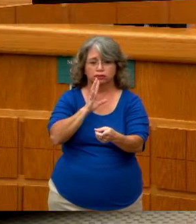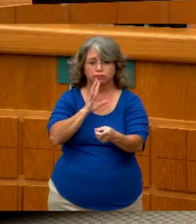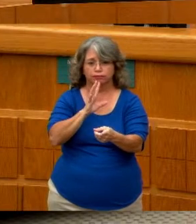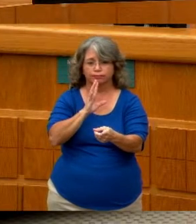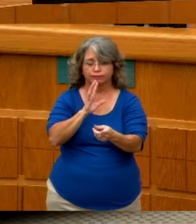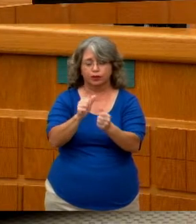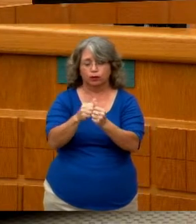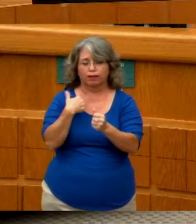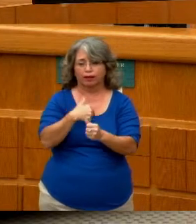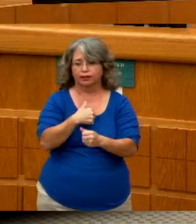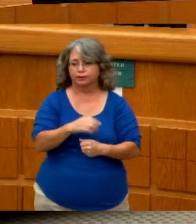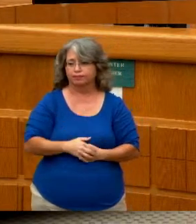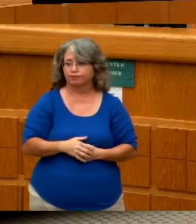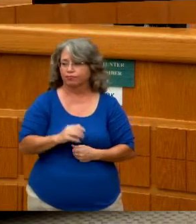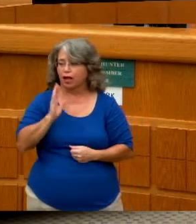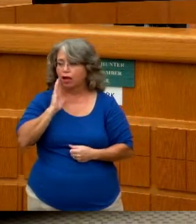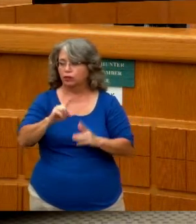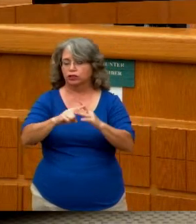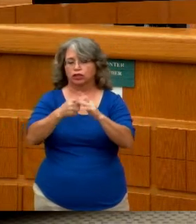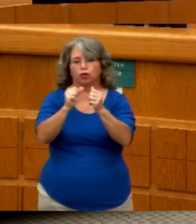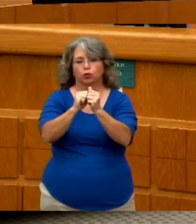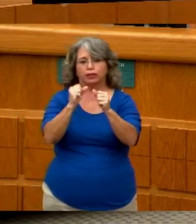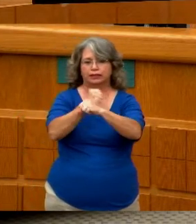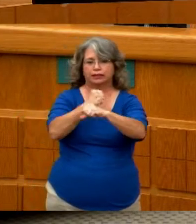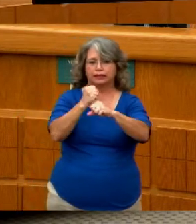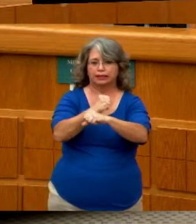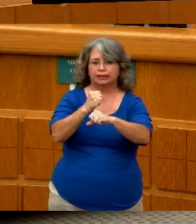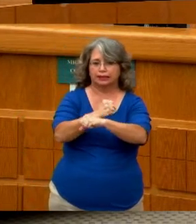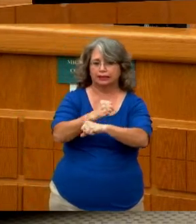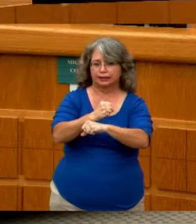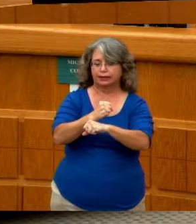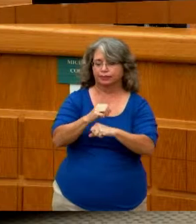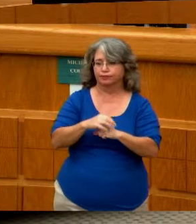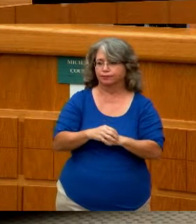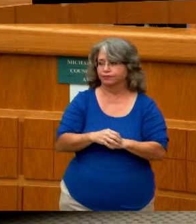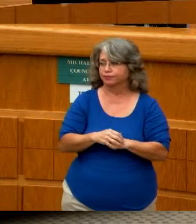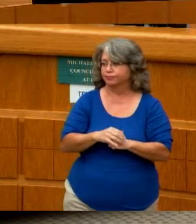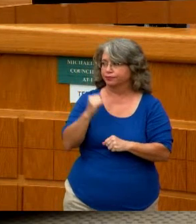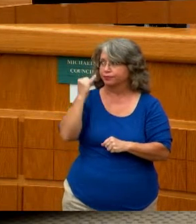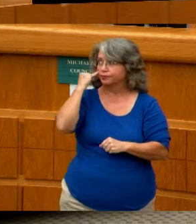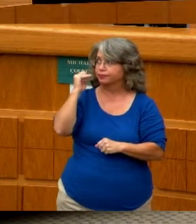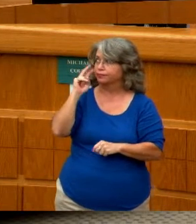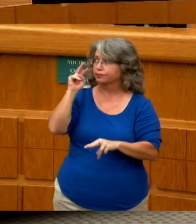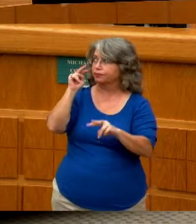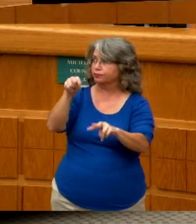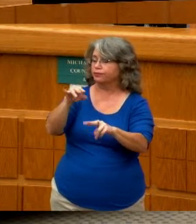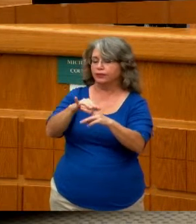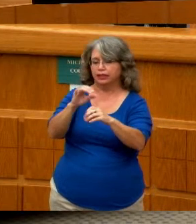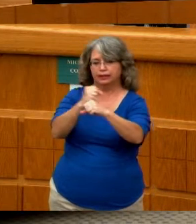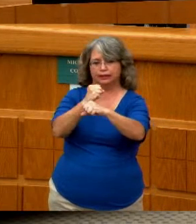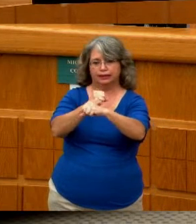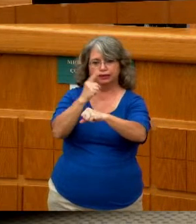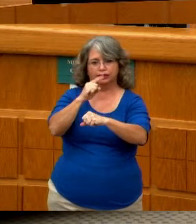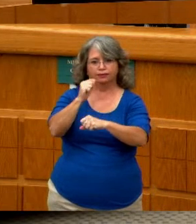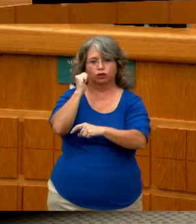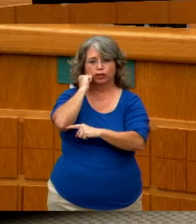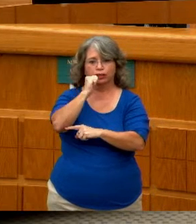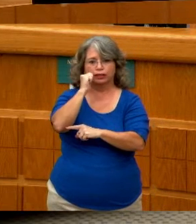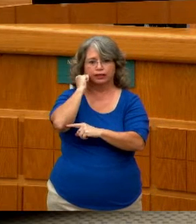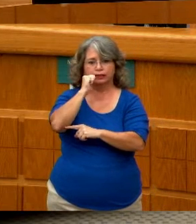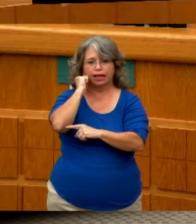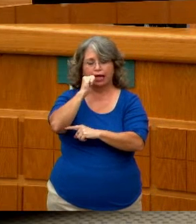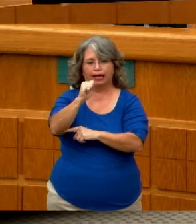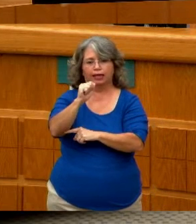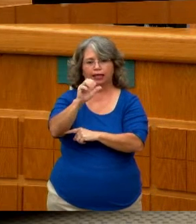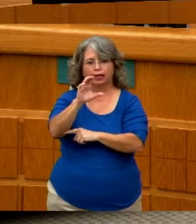briefing. So I'm going to start out with the statistics this evening. Thank you. And so if you look